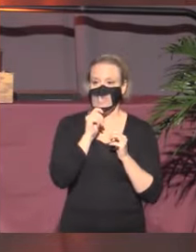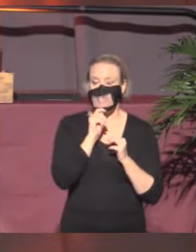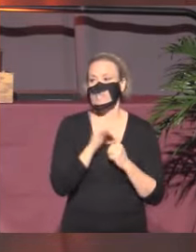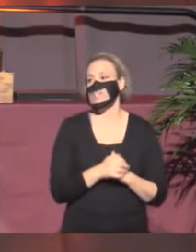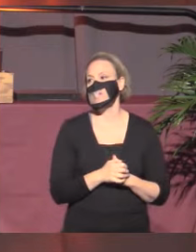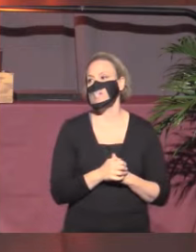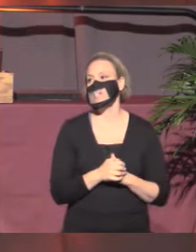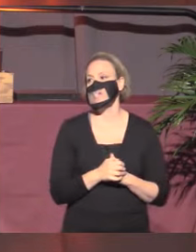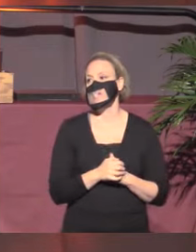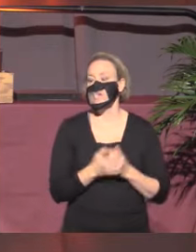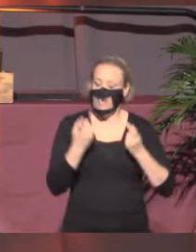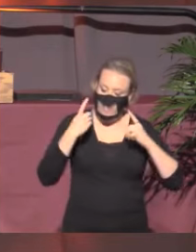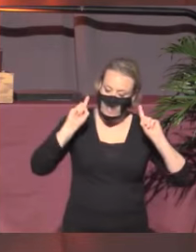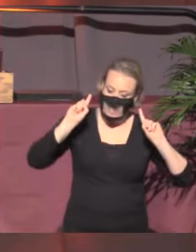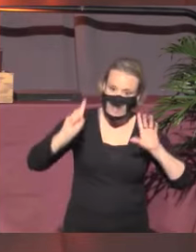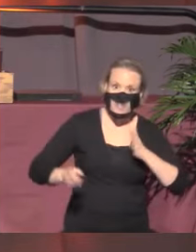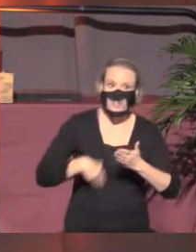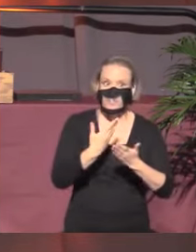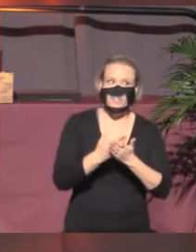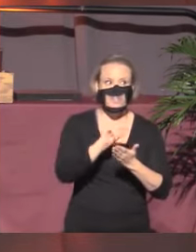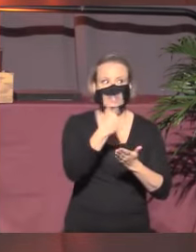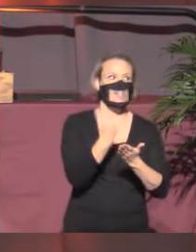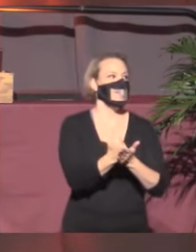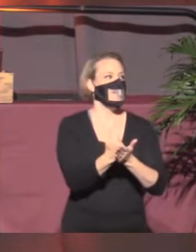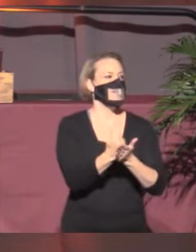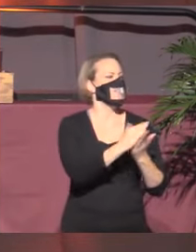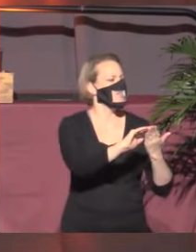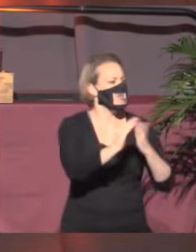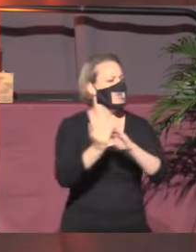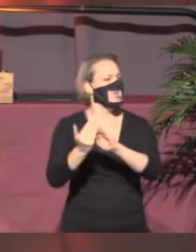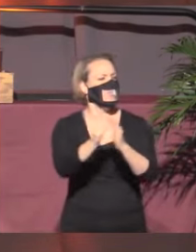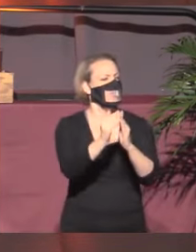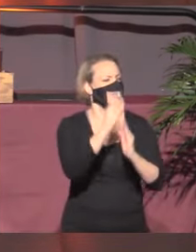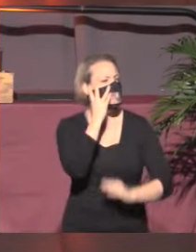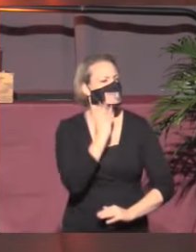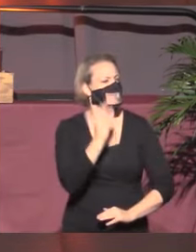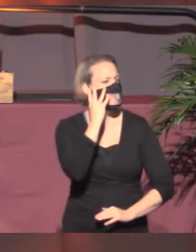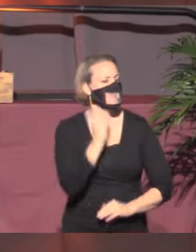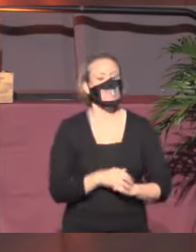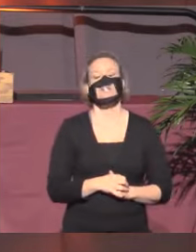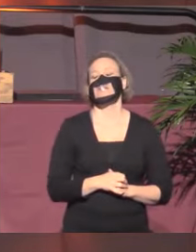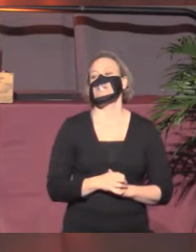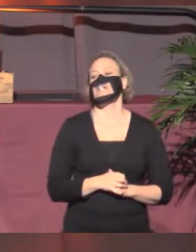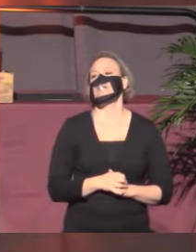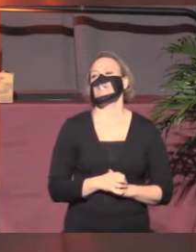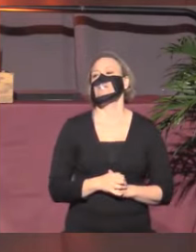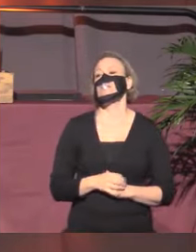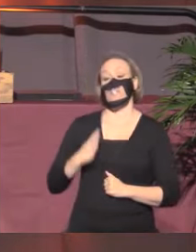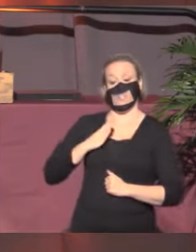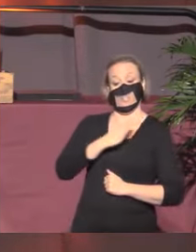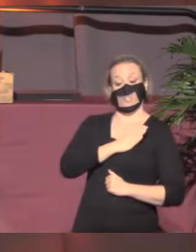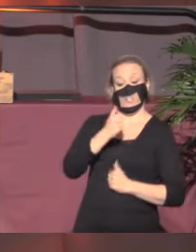to graduation is a shared community journey. On behalf of the Board of Trustees at